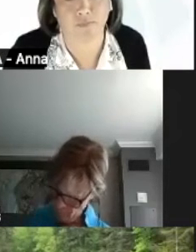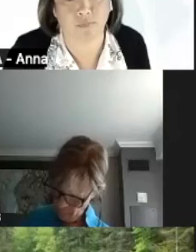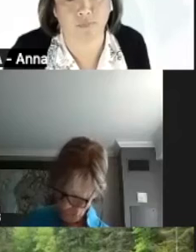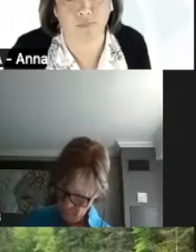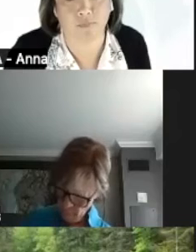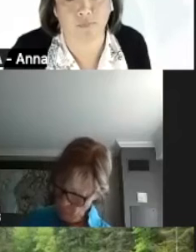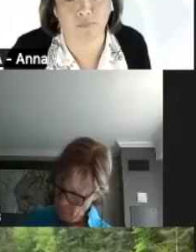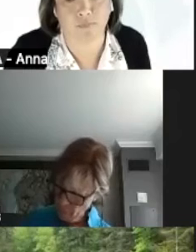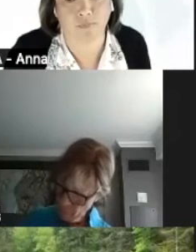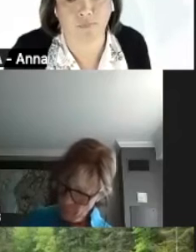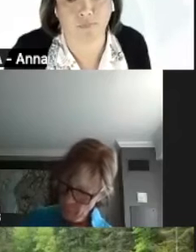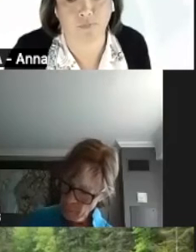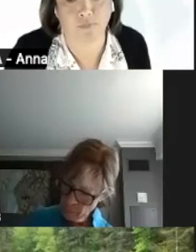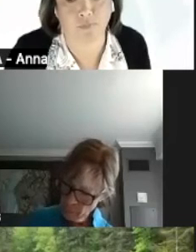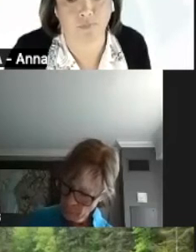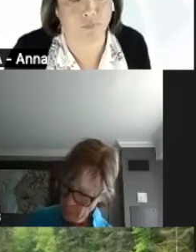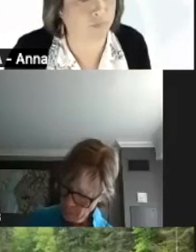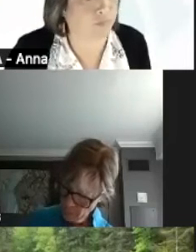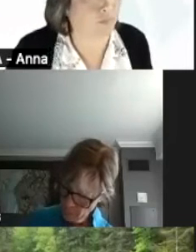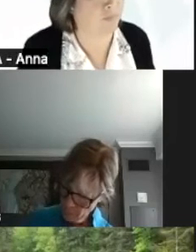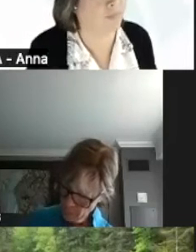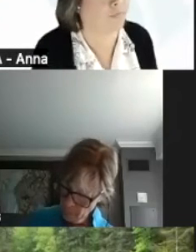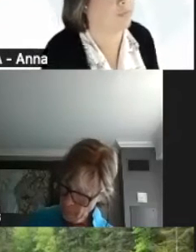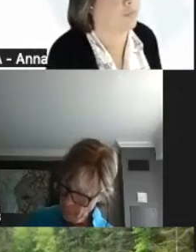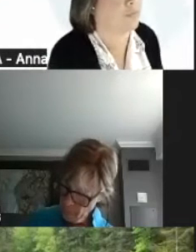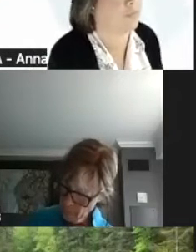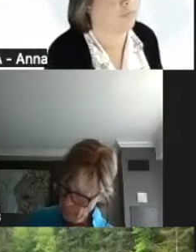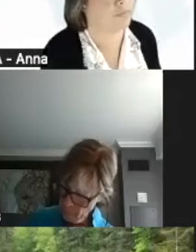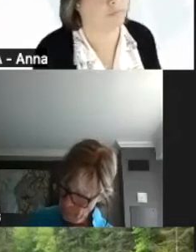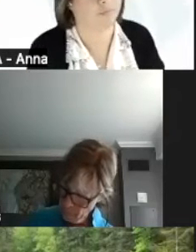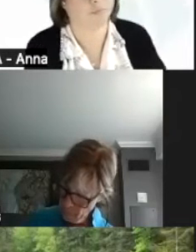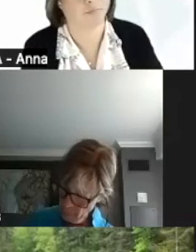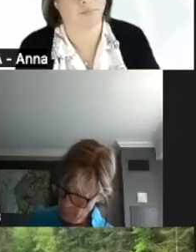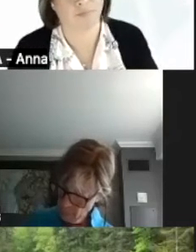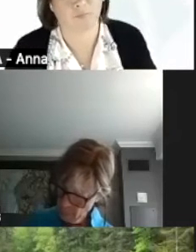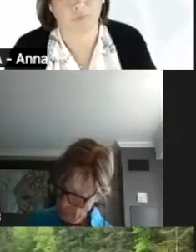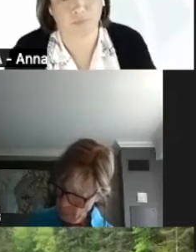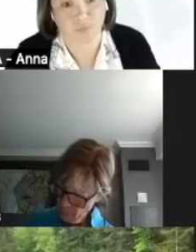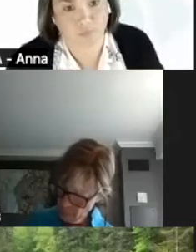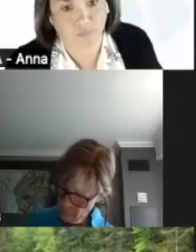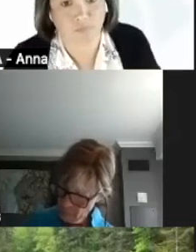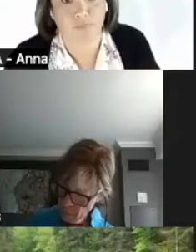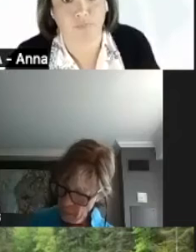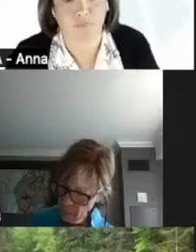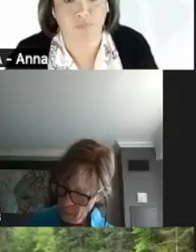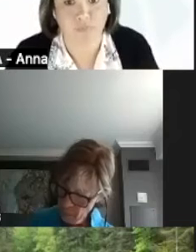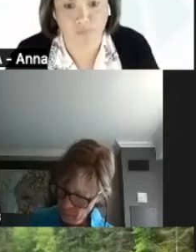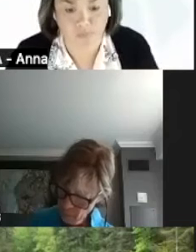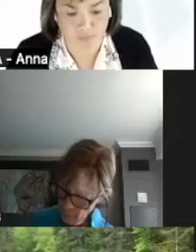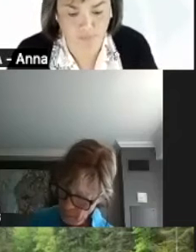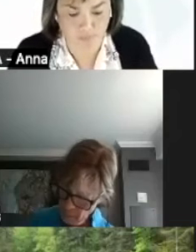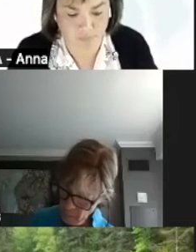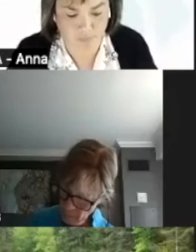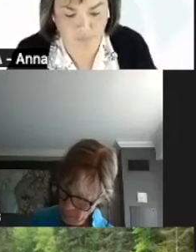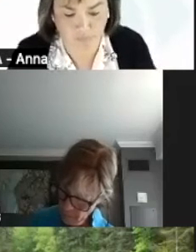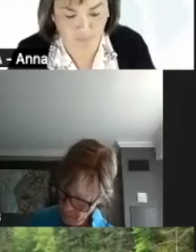English, so that's why we need to educate people ahead of time to download it and know what the picture looks like and what the sound is